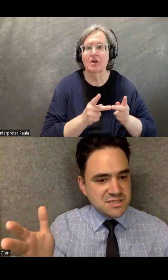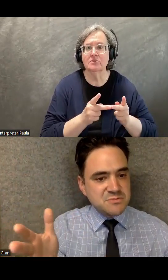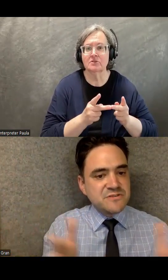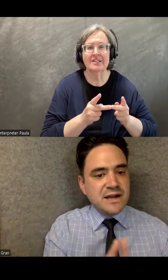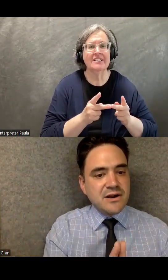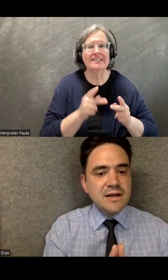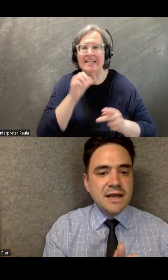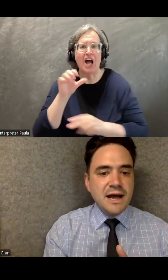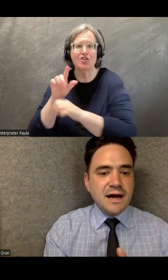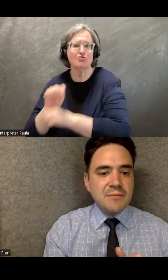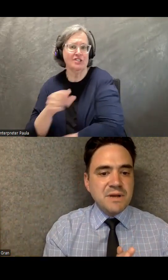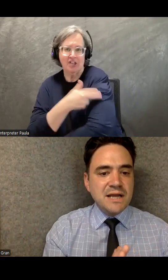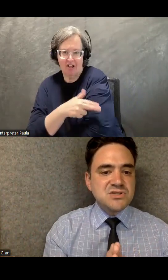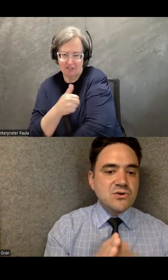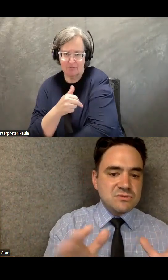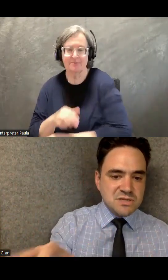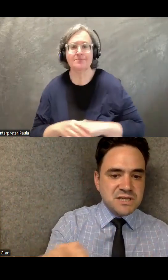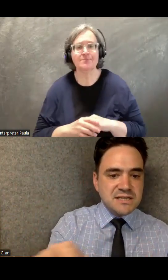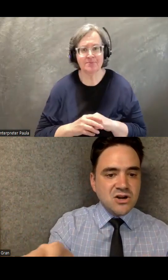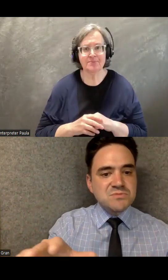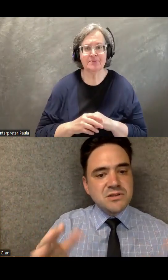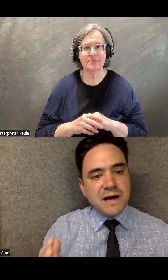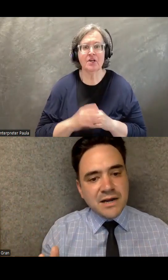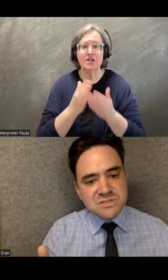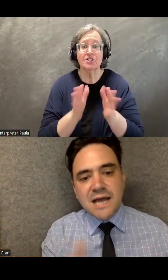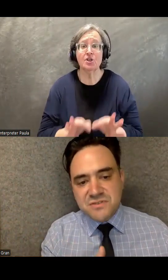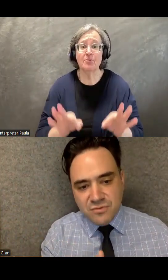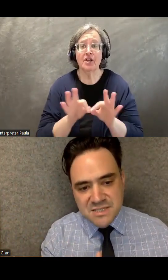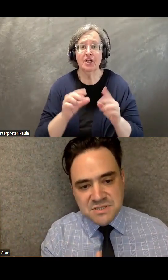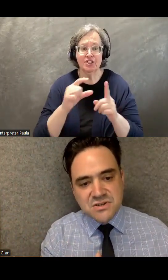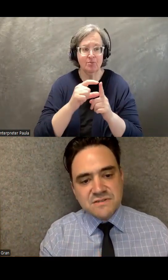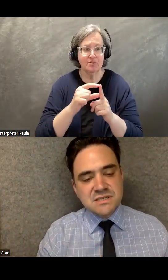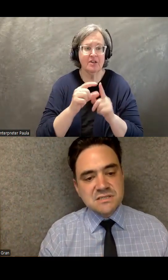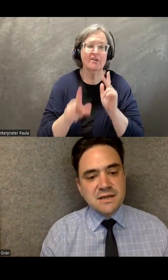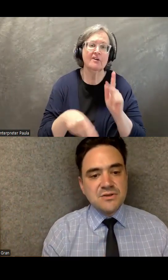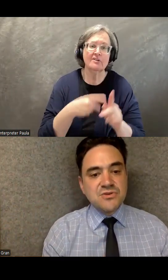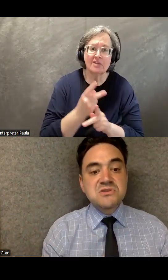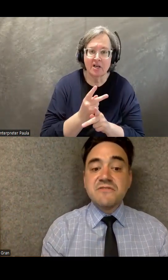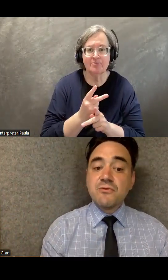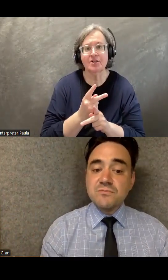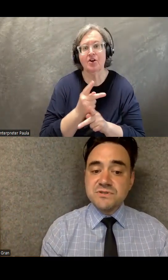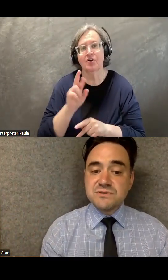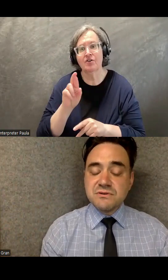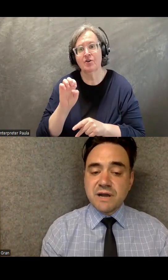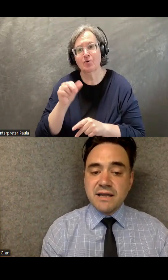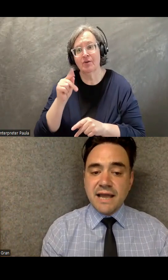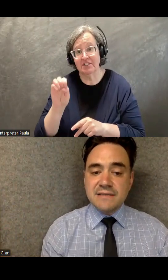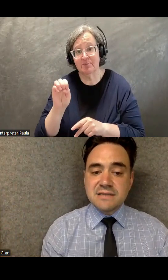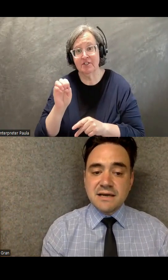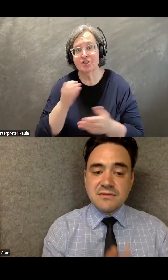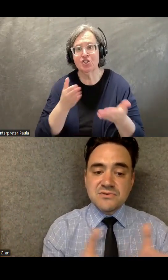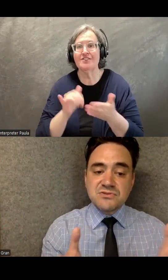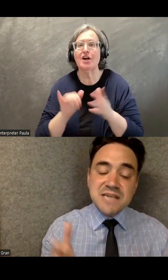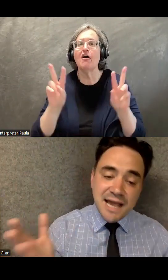traditional system of care. And so some key terms on the bottom: types of respite services. There's living rooms, right?